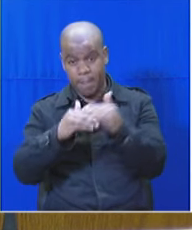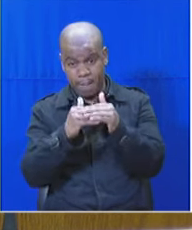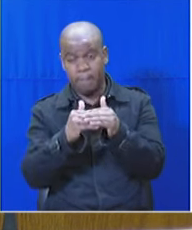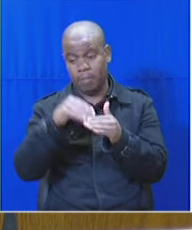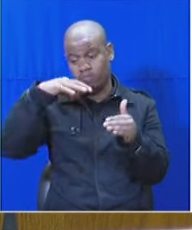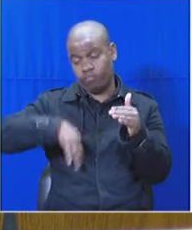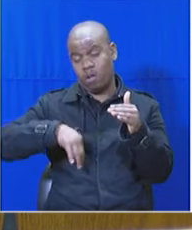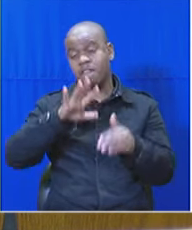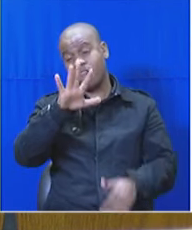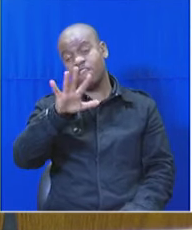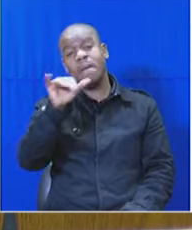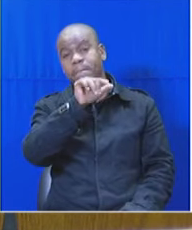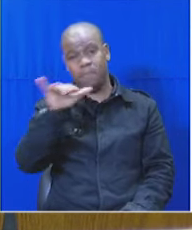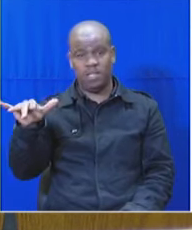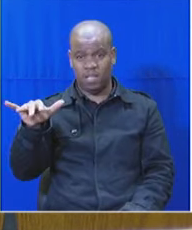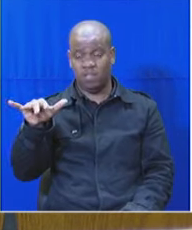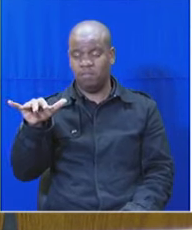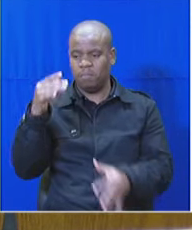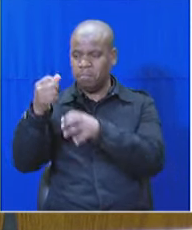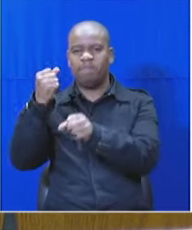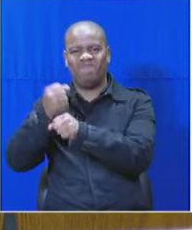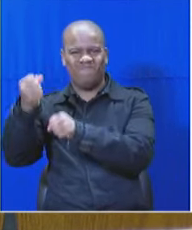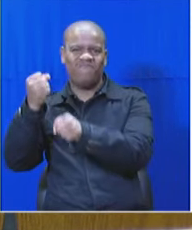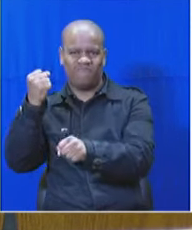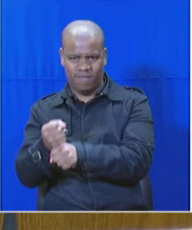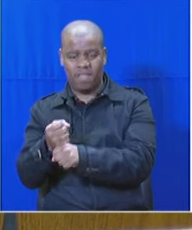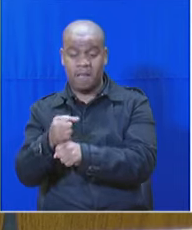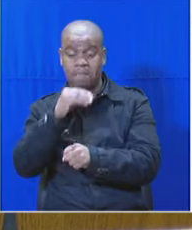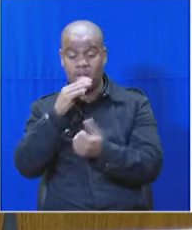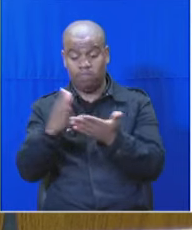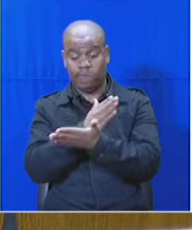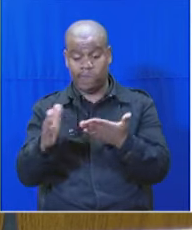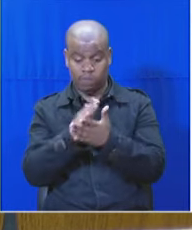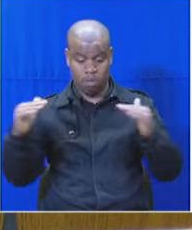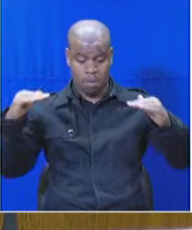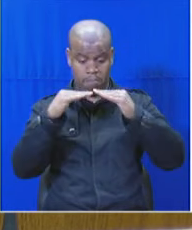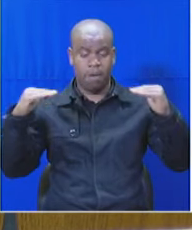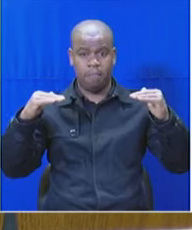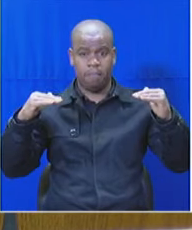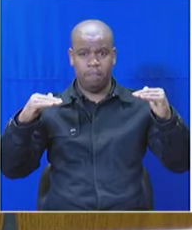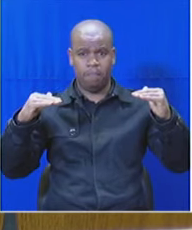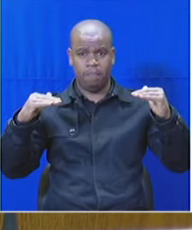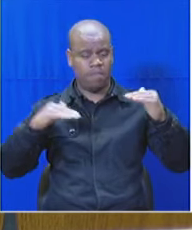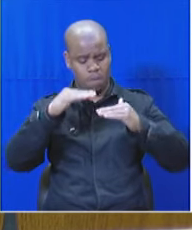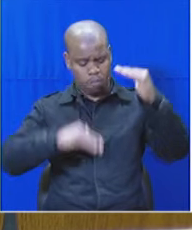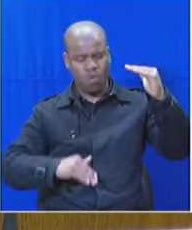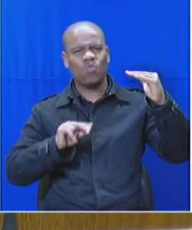at 5 million rands per annum, provided that the share equity for workers is not less than